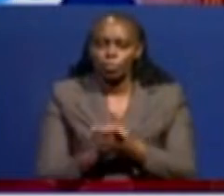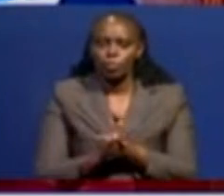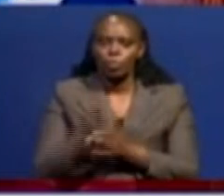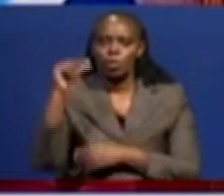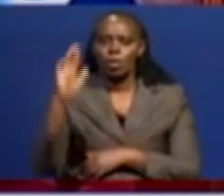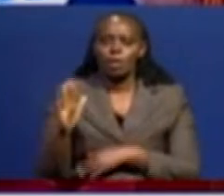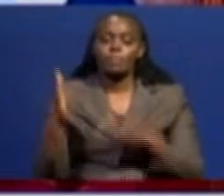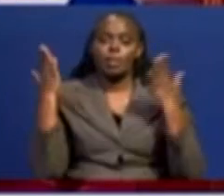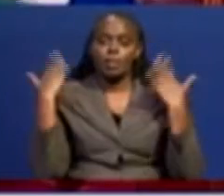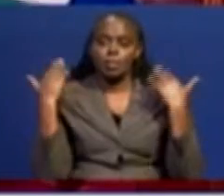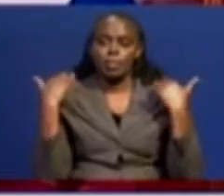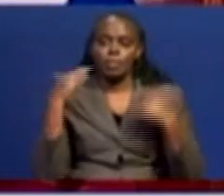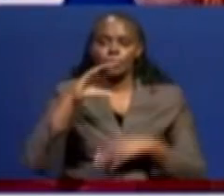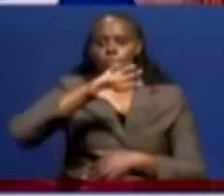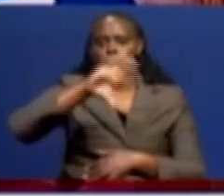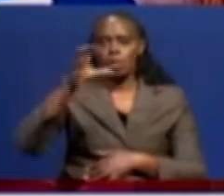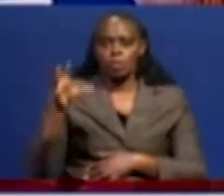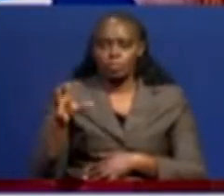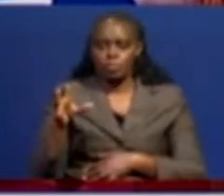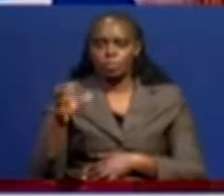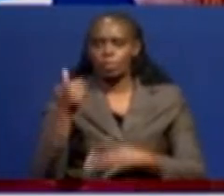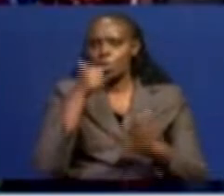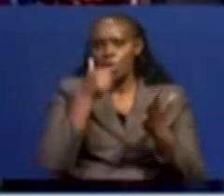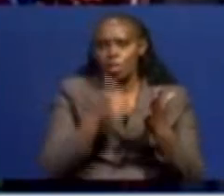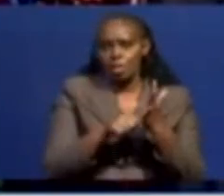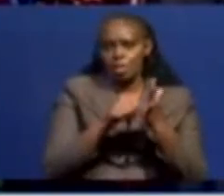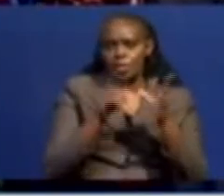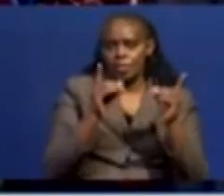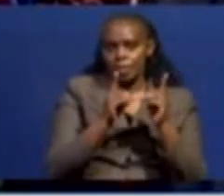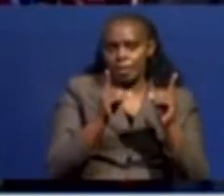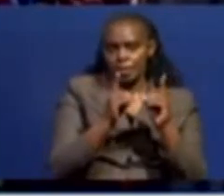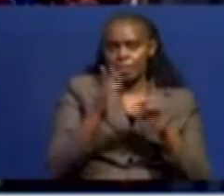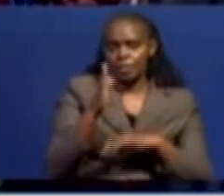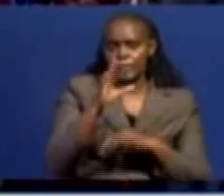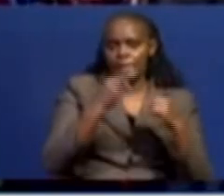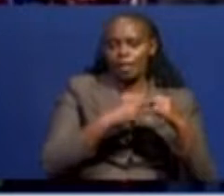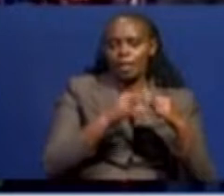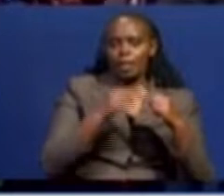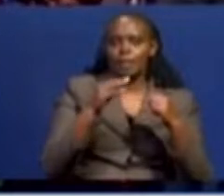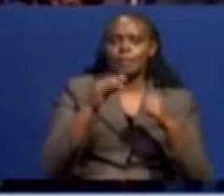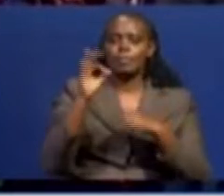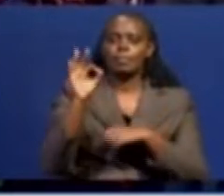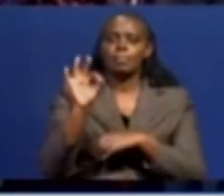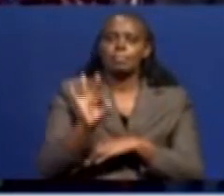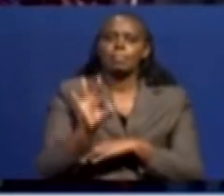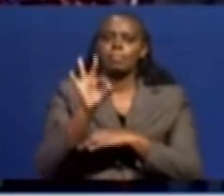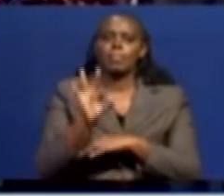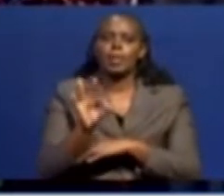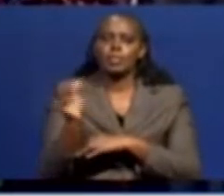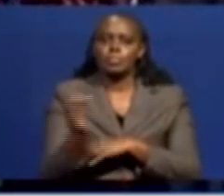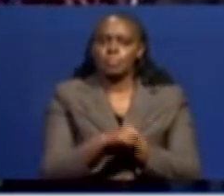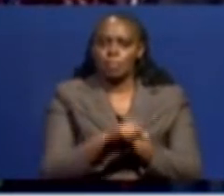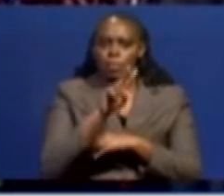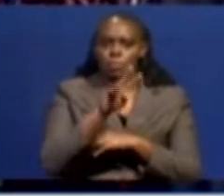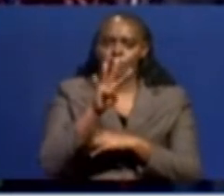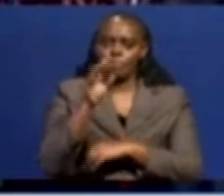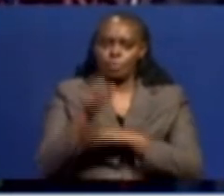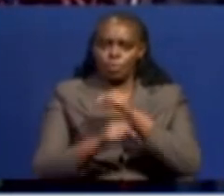Proceed. The governor of Meru County, through a letter dated 8th March